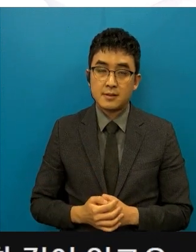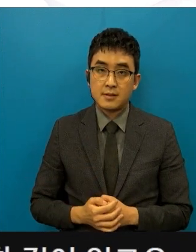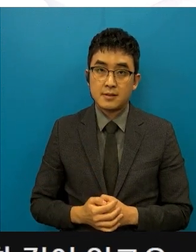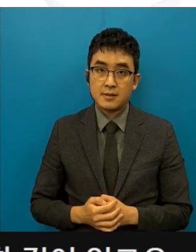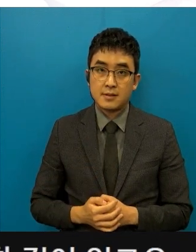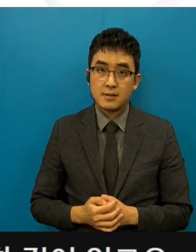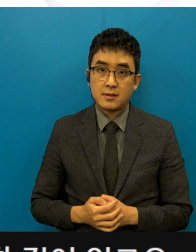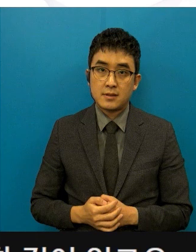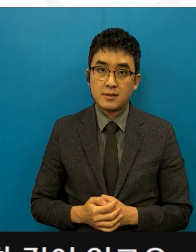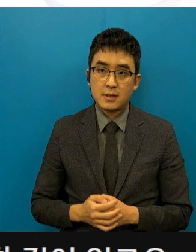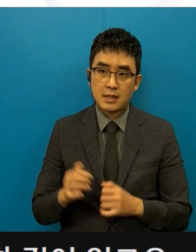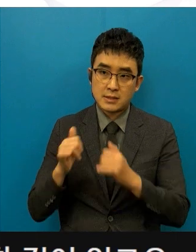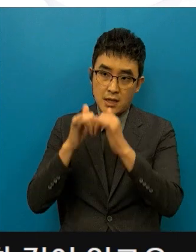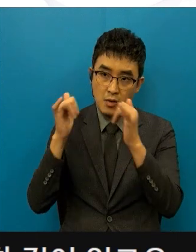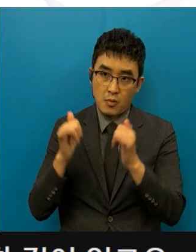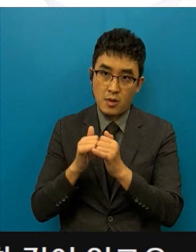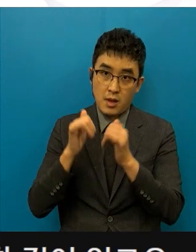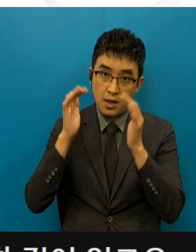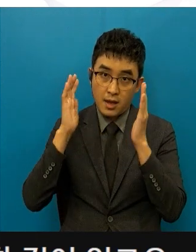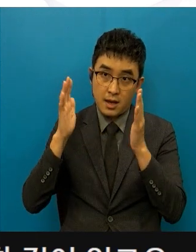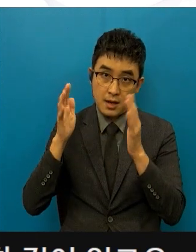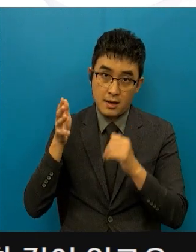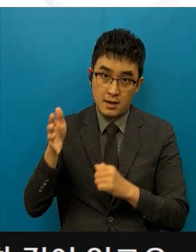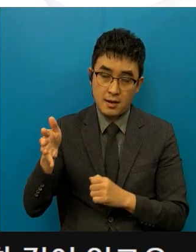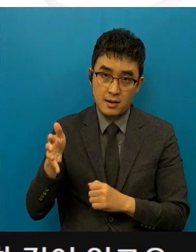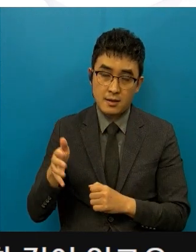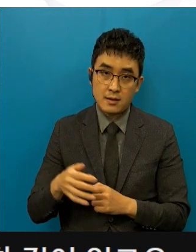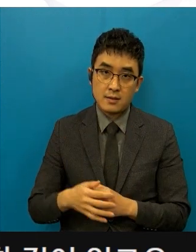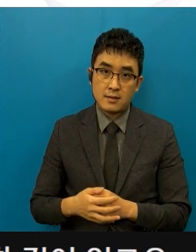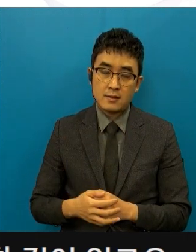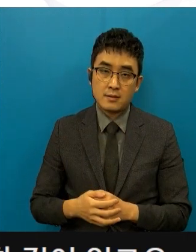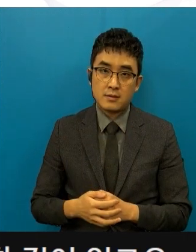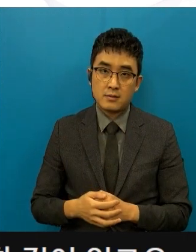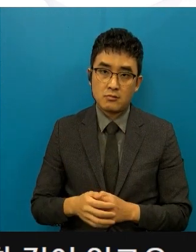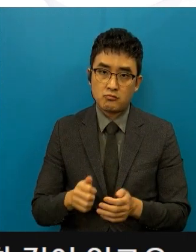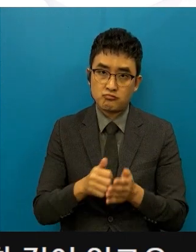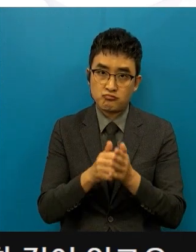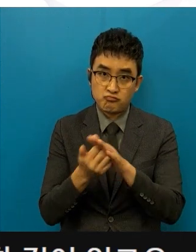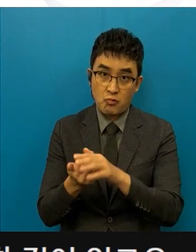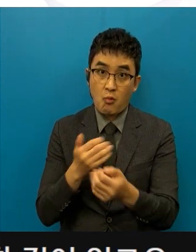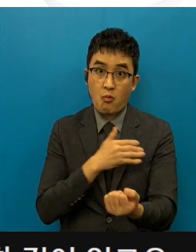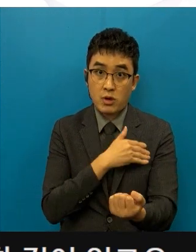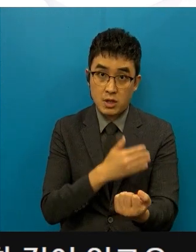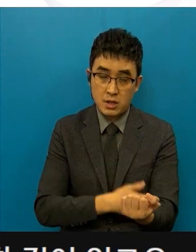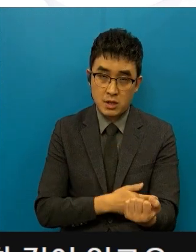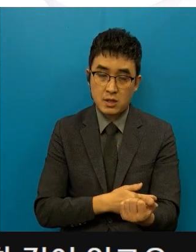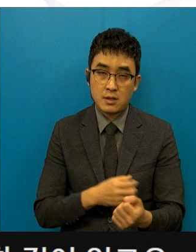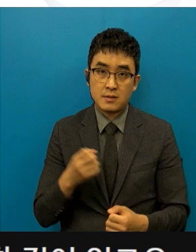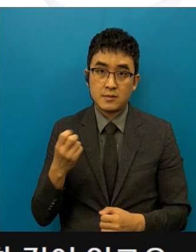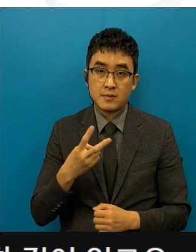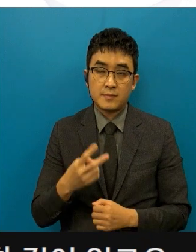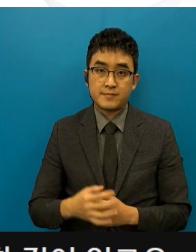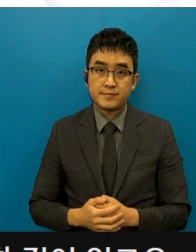So it's my presentation is on the case of